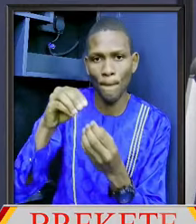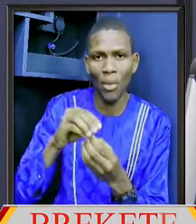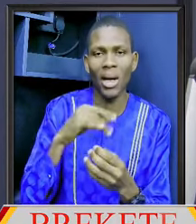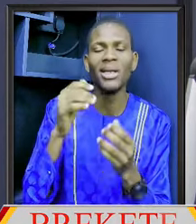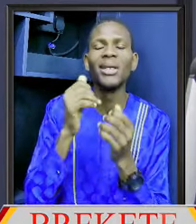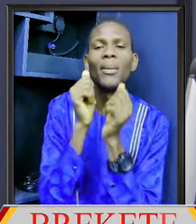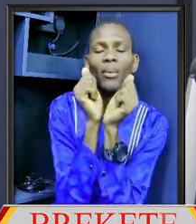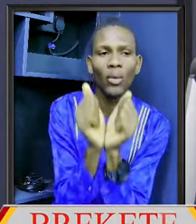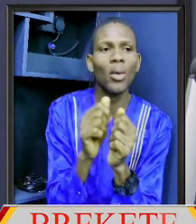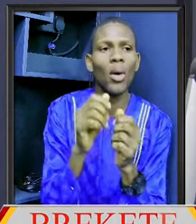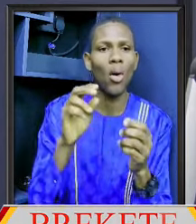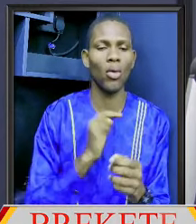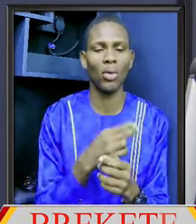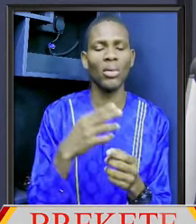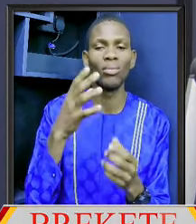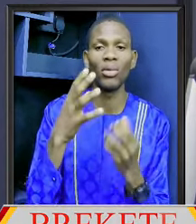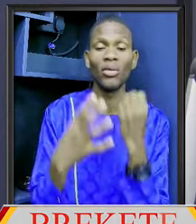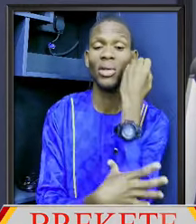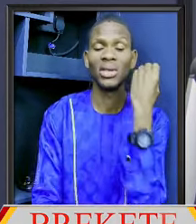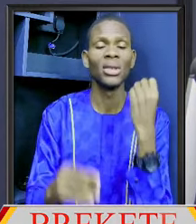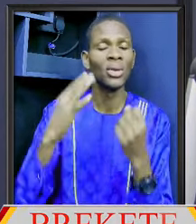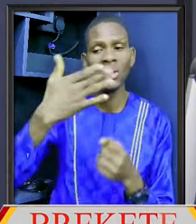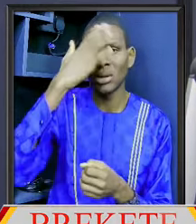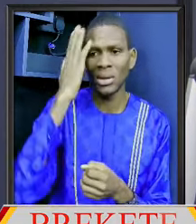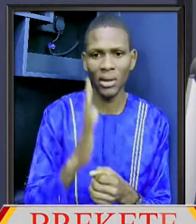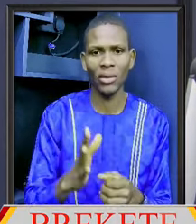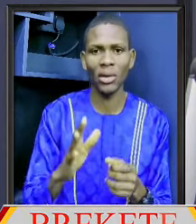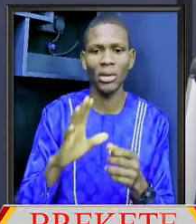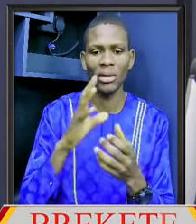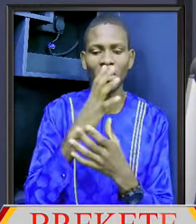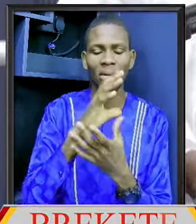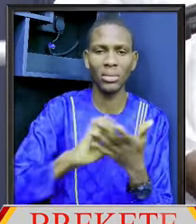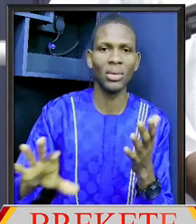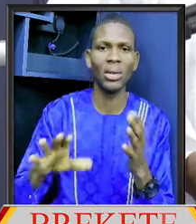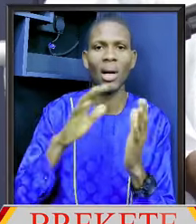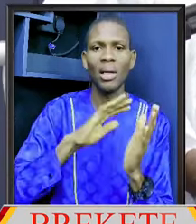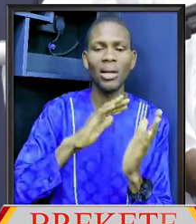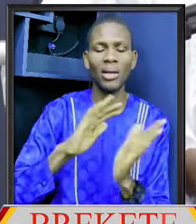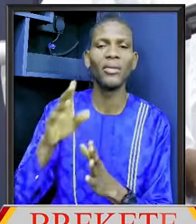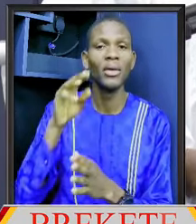Poverty will never get out of Nigeria if we continue like this.